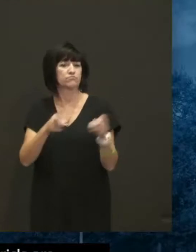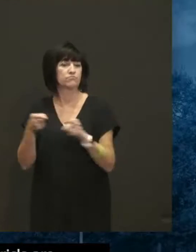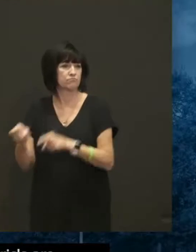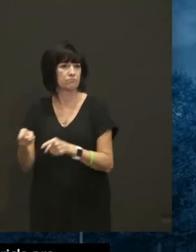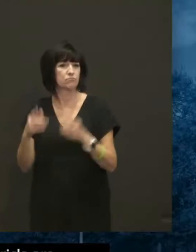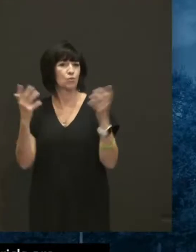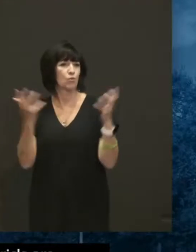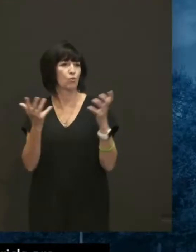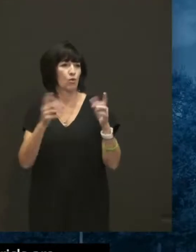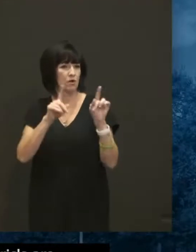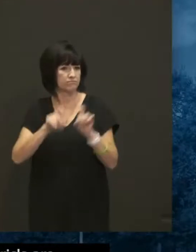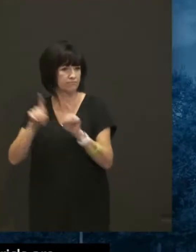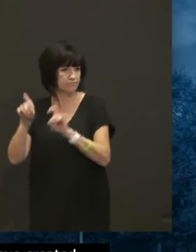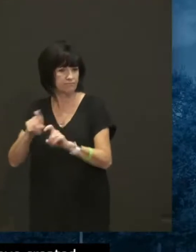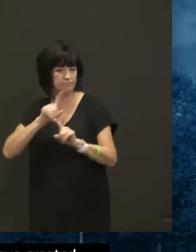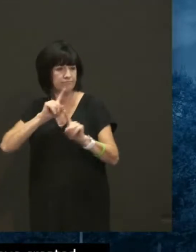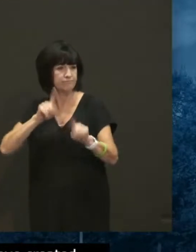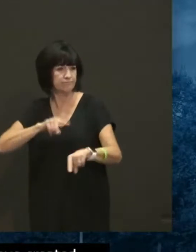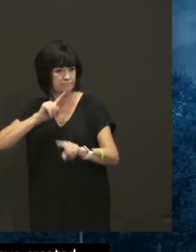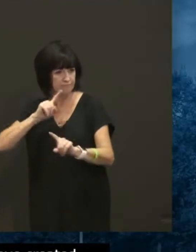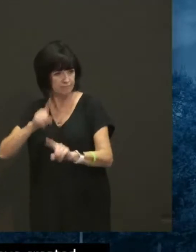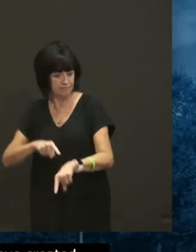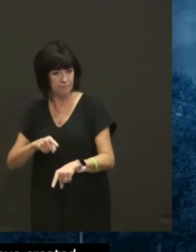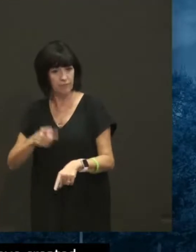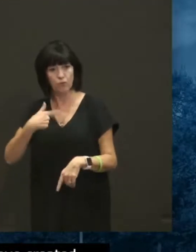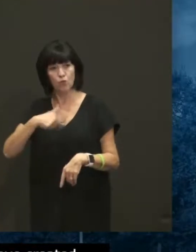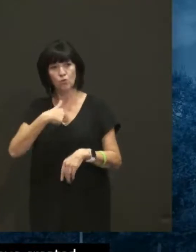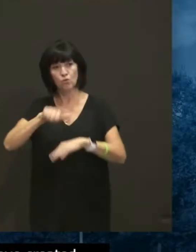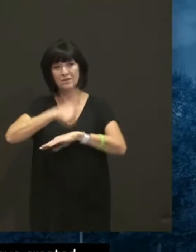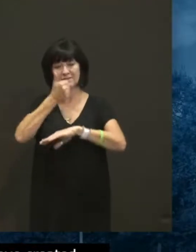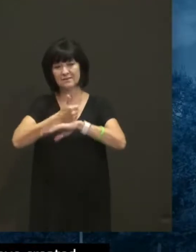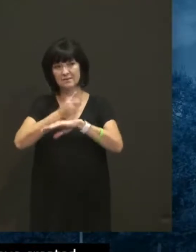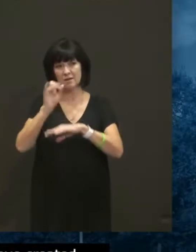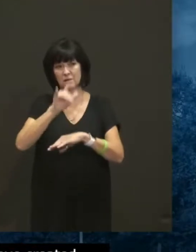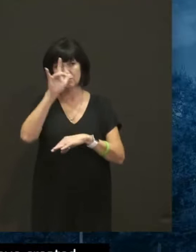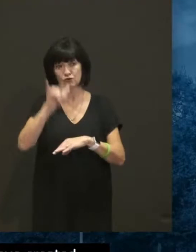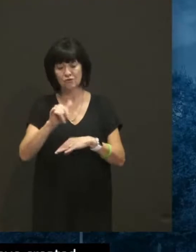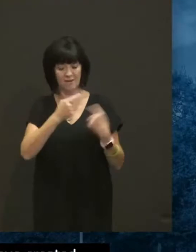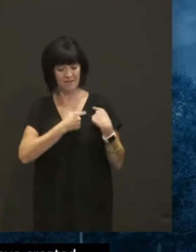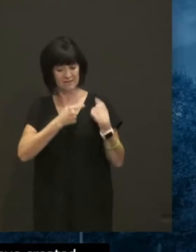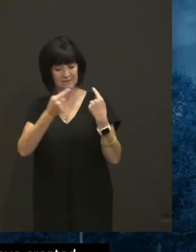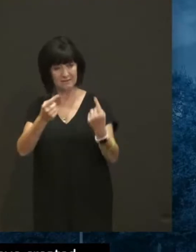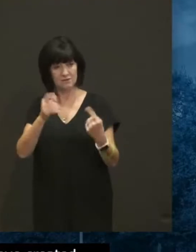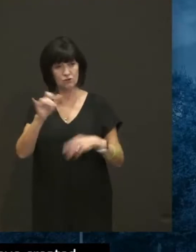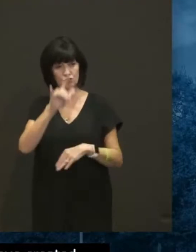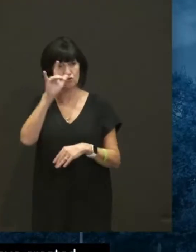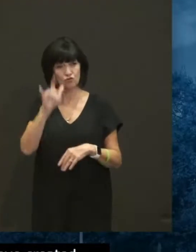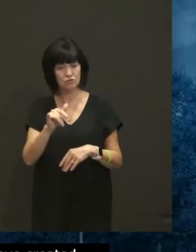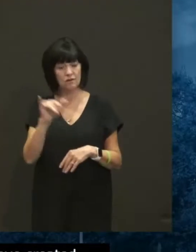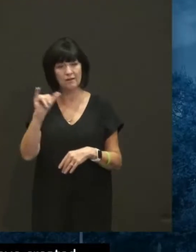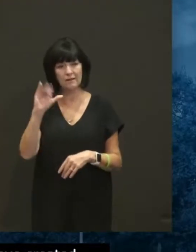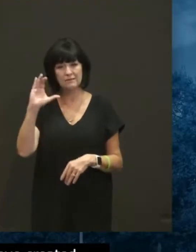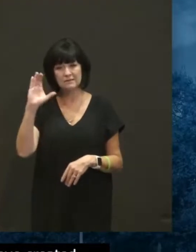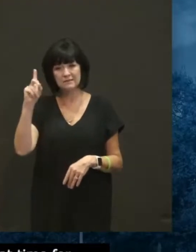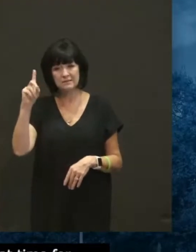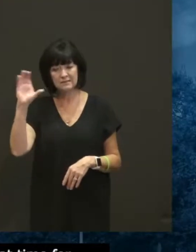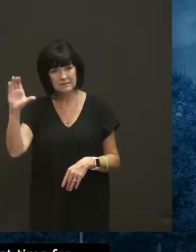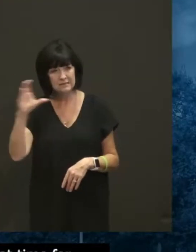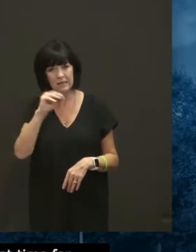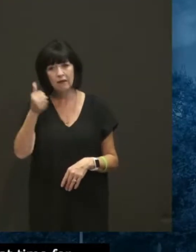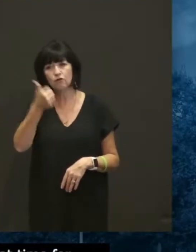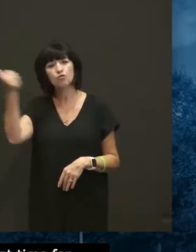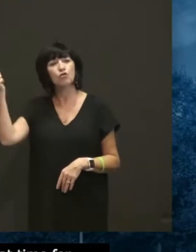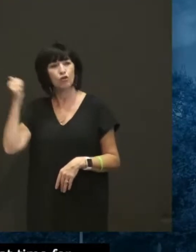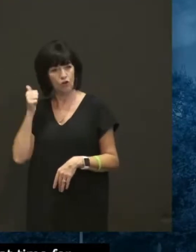these metrics and the thresholds in July. Since that time, for example, Centers for Disease Control and others have come out